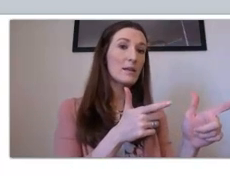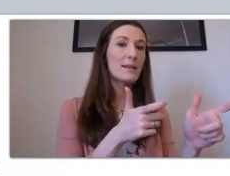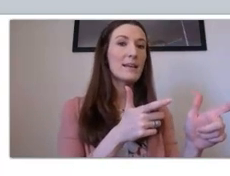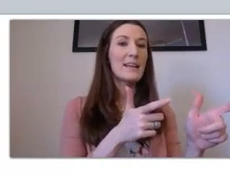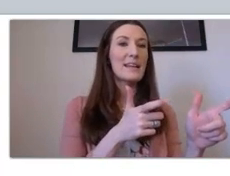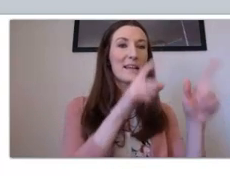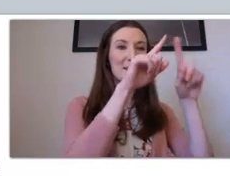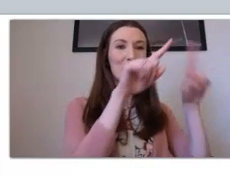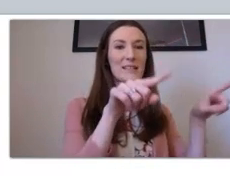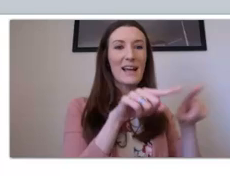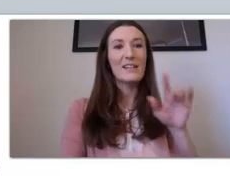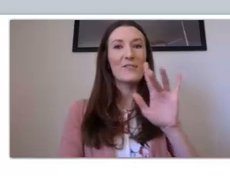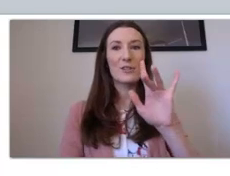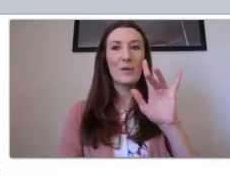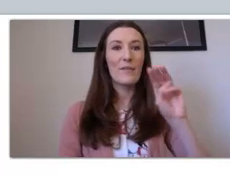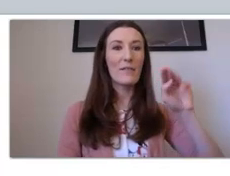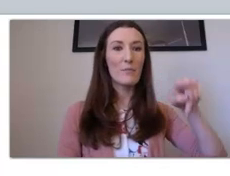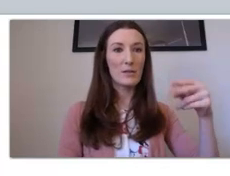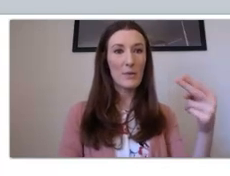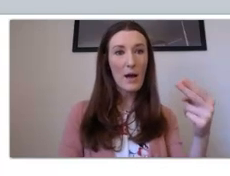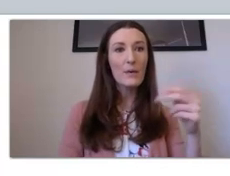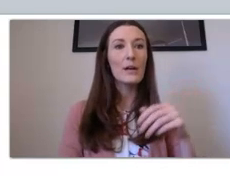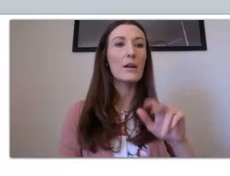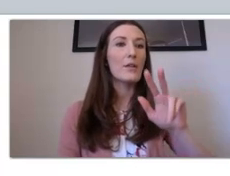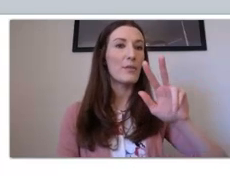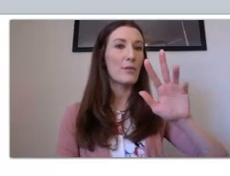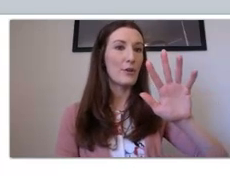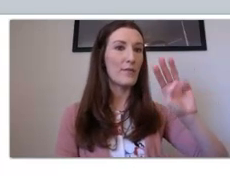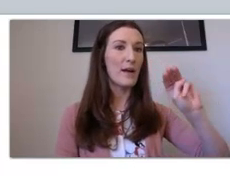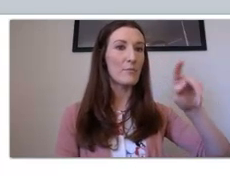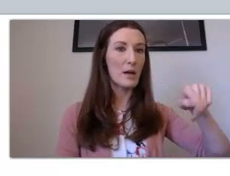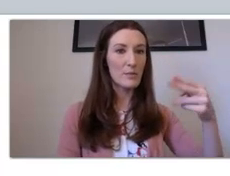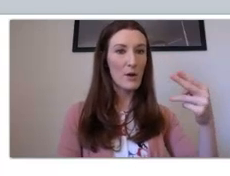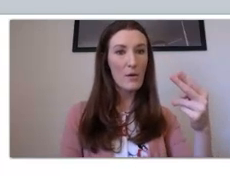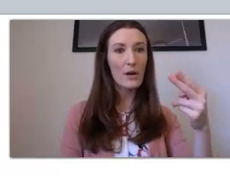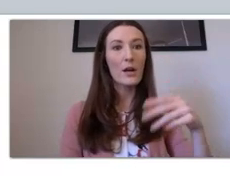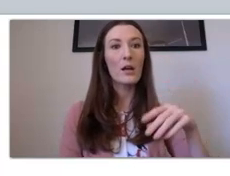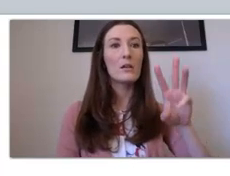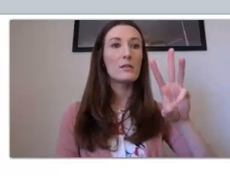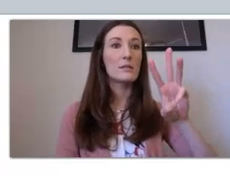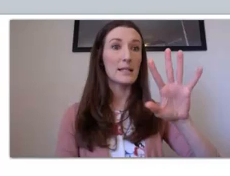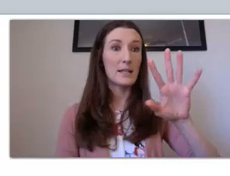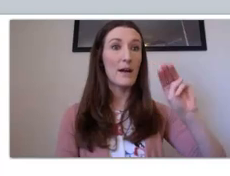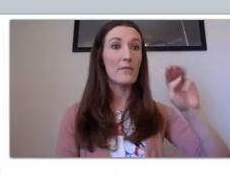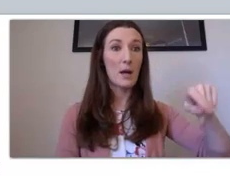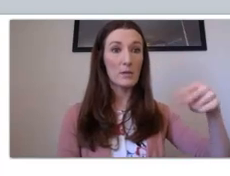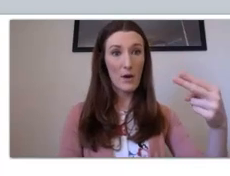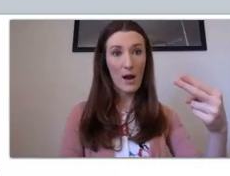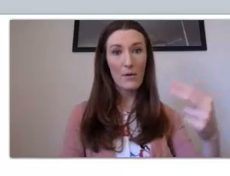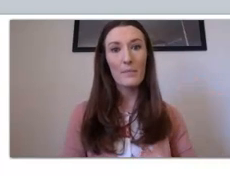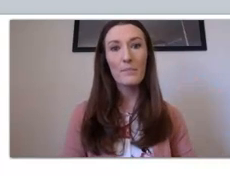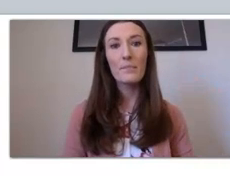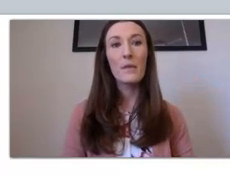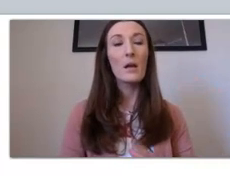Speed. A speed sign for 25 miles per hour, 35 miles per hour, 65 miles